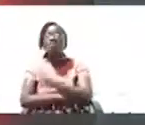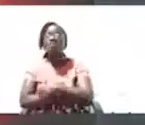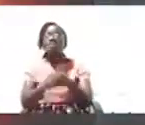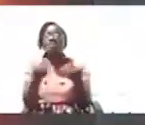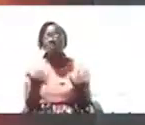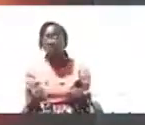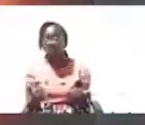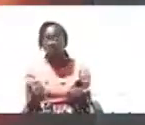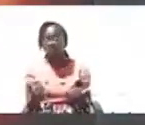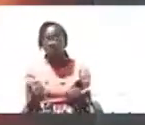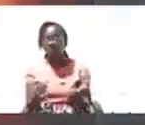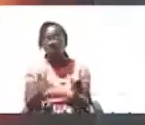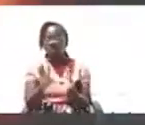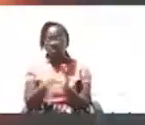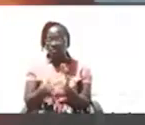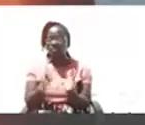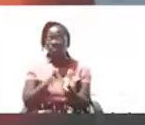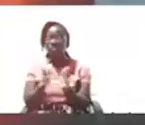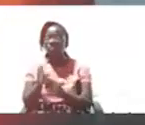ene onyam